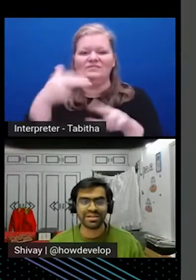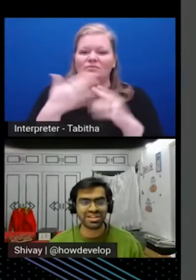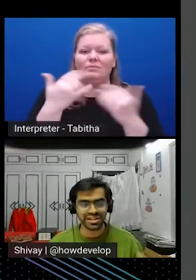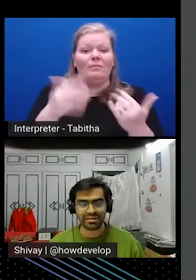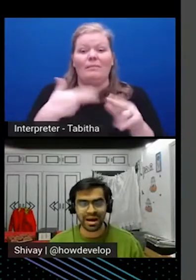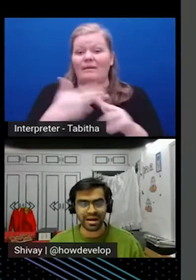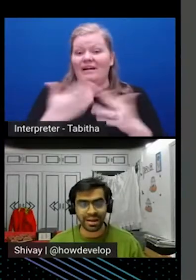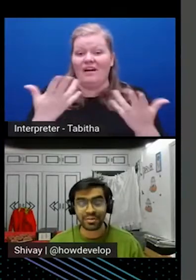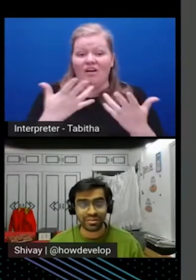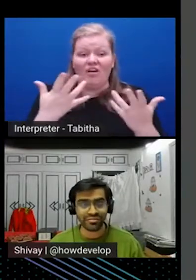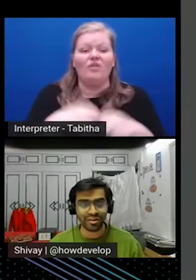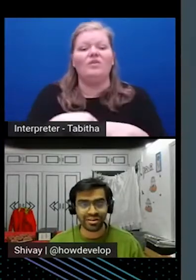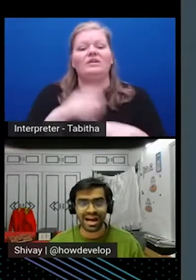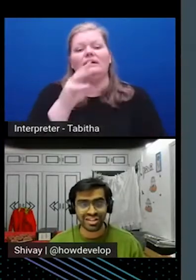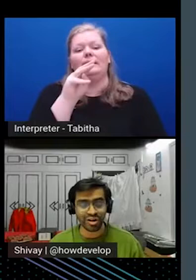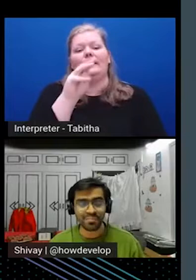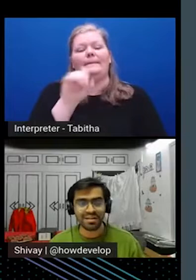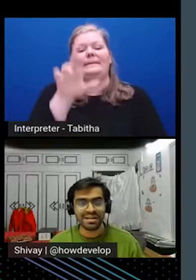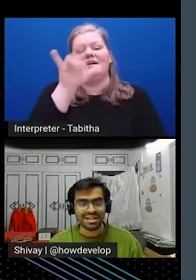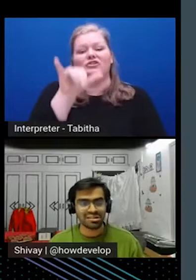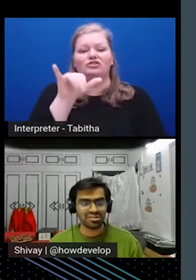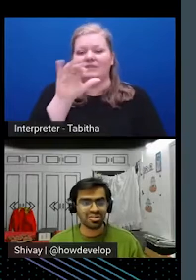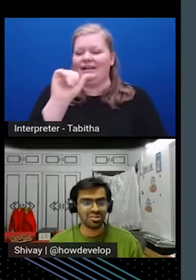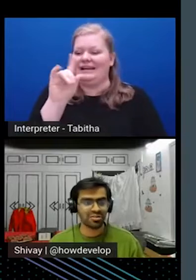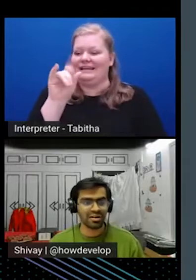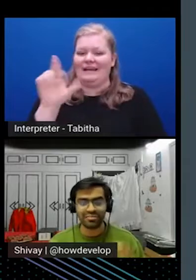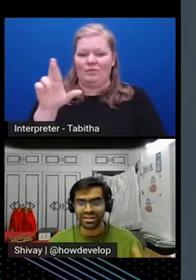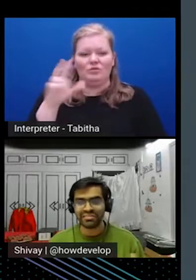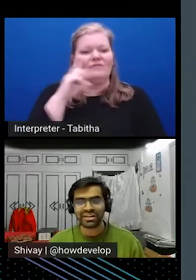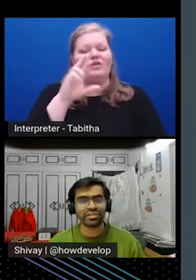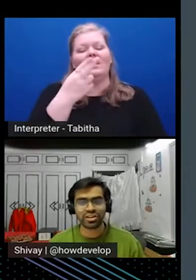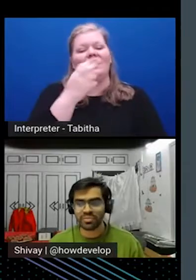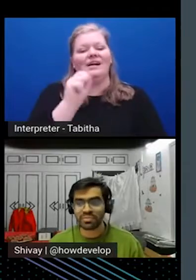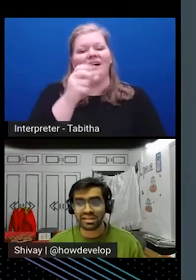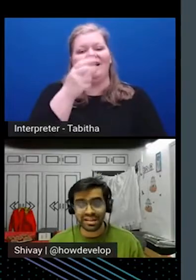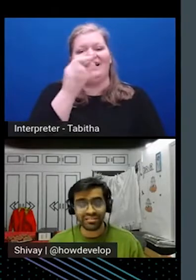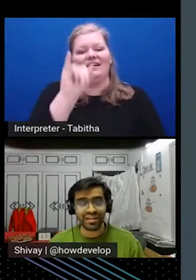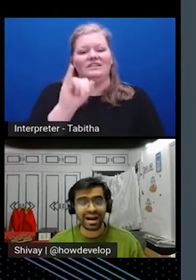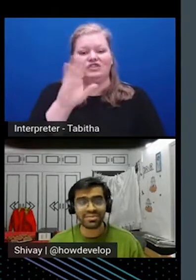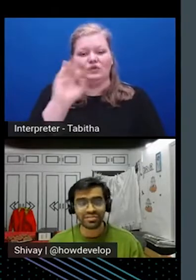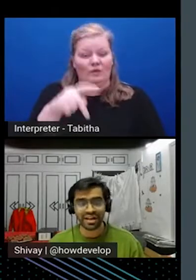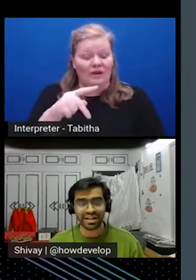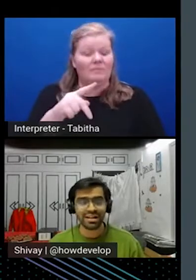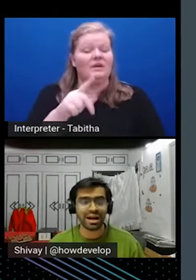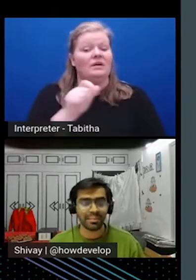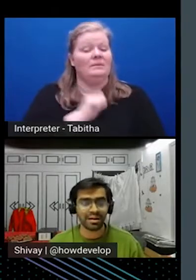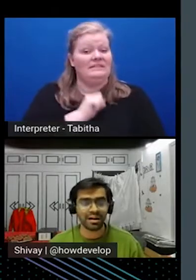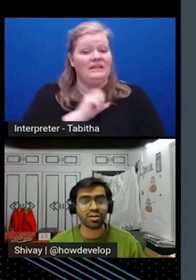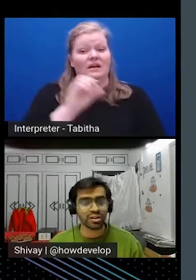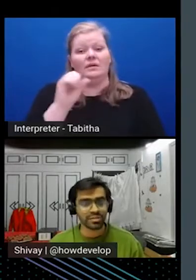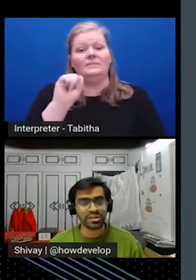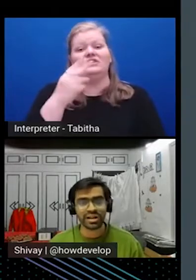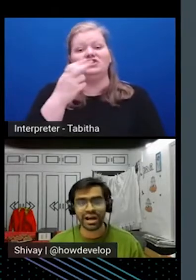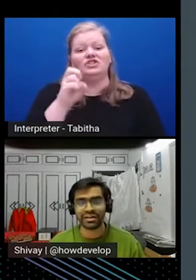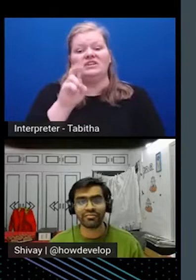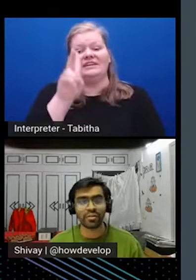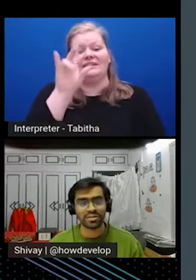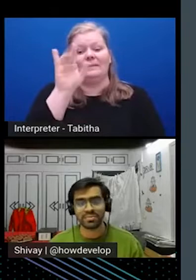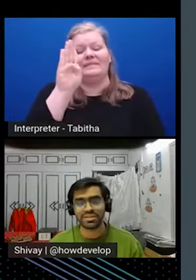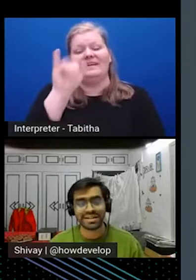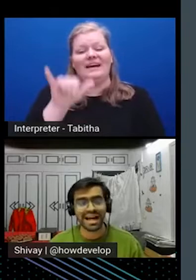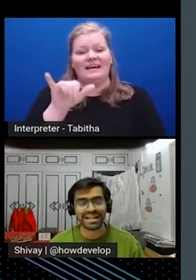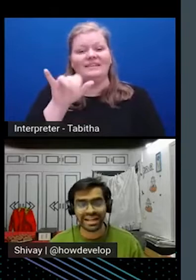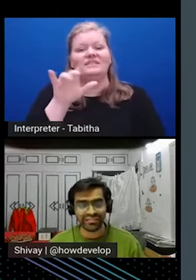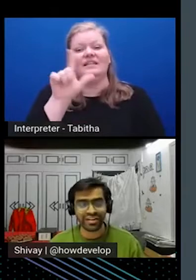the Meshery adapter for HashiCorp. So a very quick introduction about myself. I'm Shivay, Lamba, a contributor and